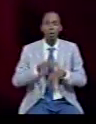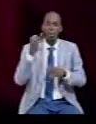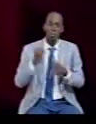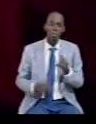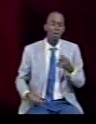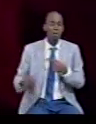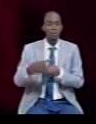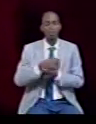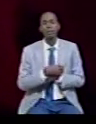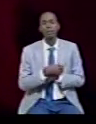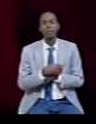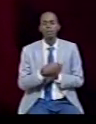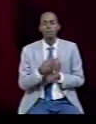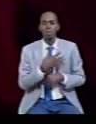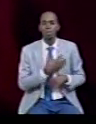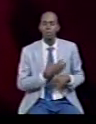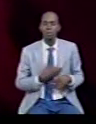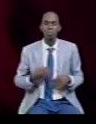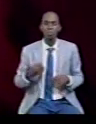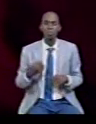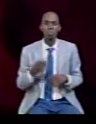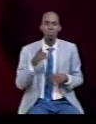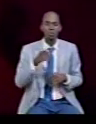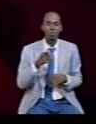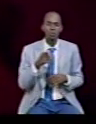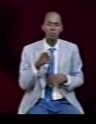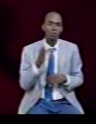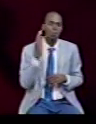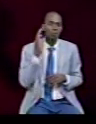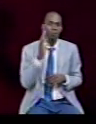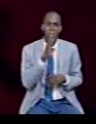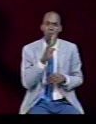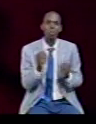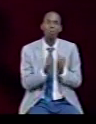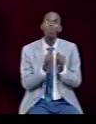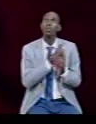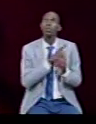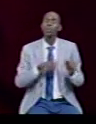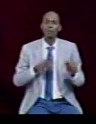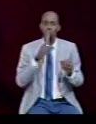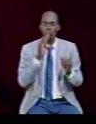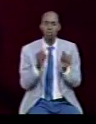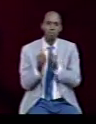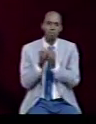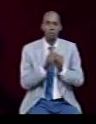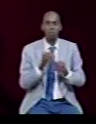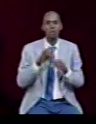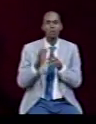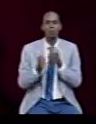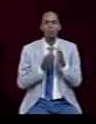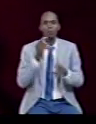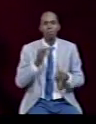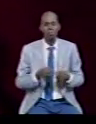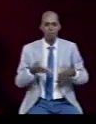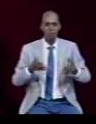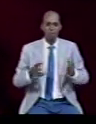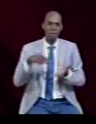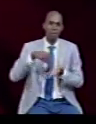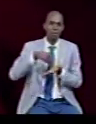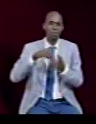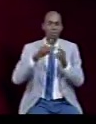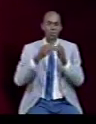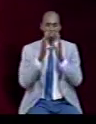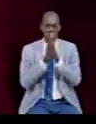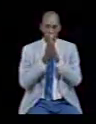to a consecration, commitment, and vow, they'll be with the Lord and be with us together in Jesus' name. Let's rise up and talk to the Lord